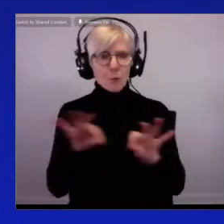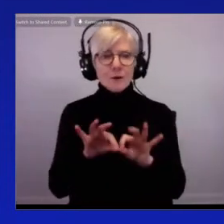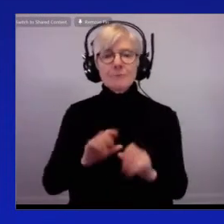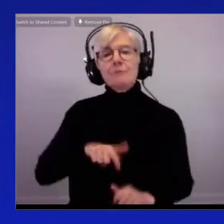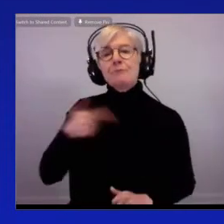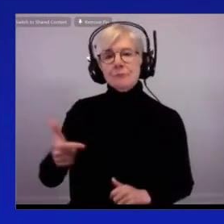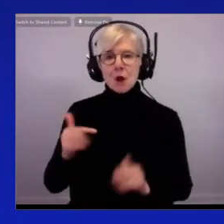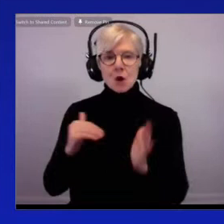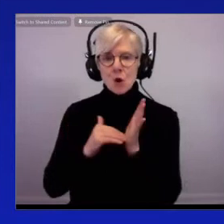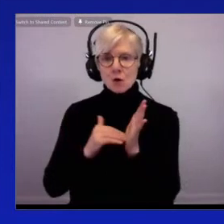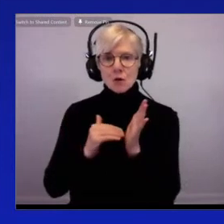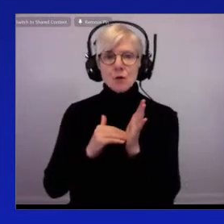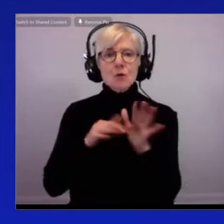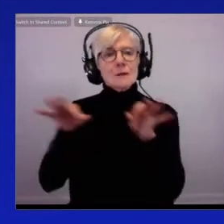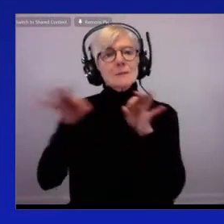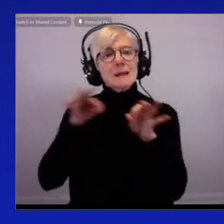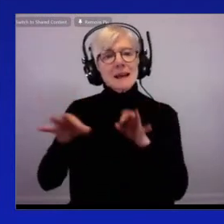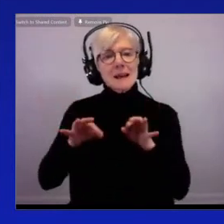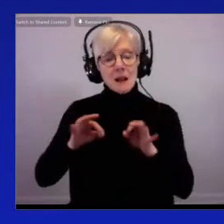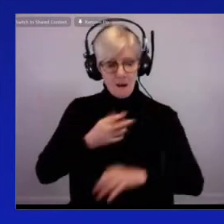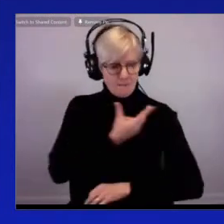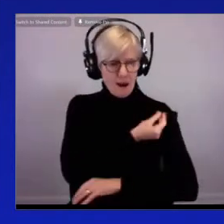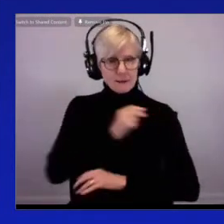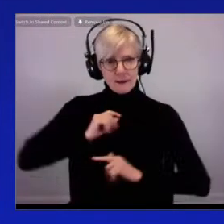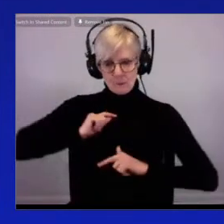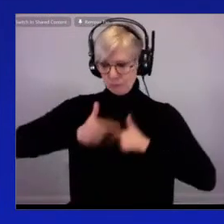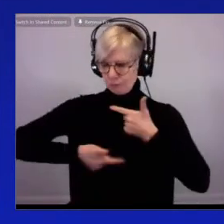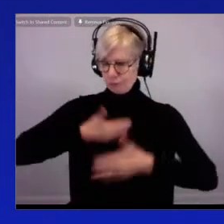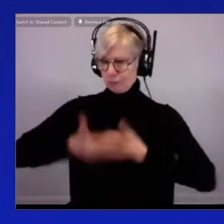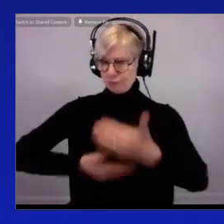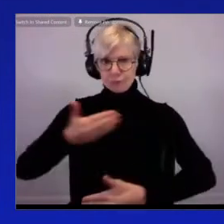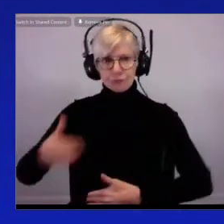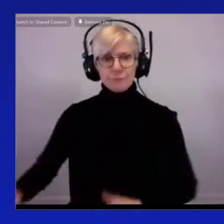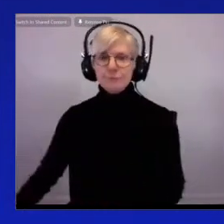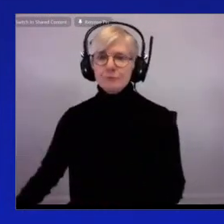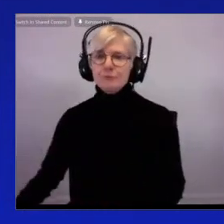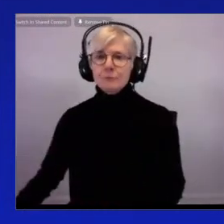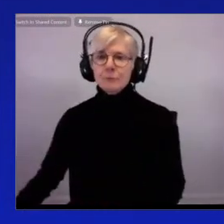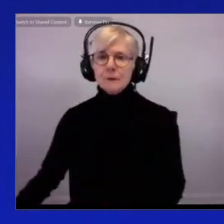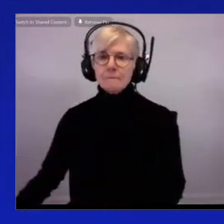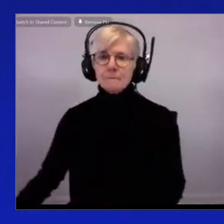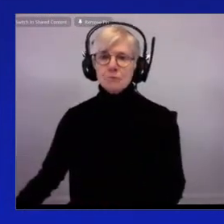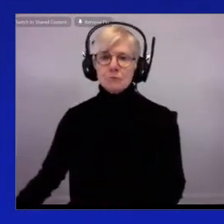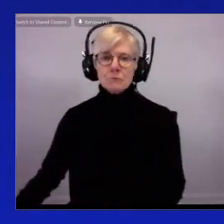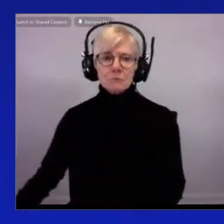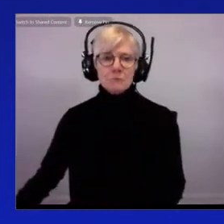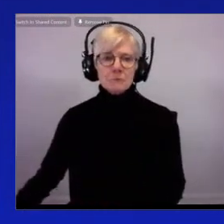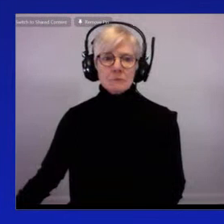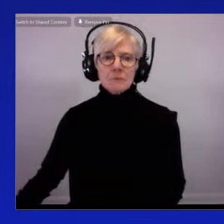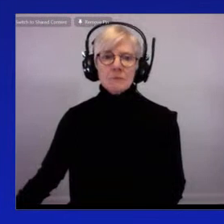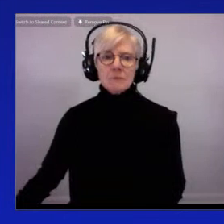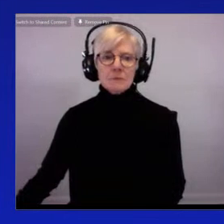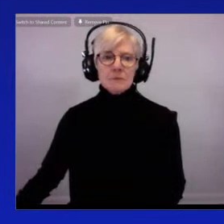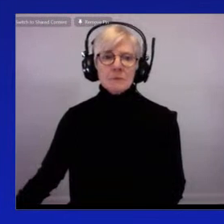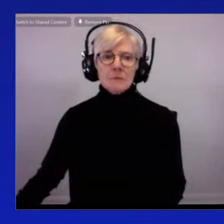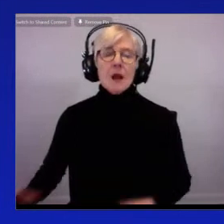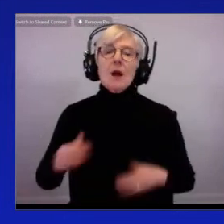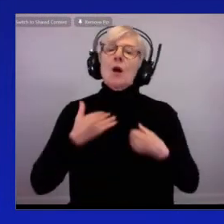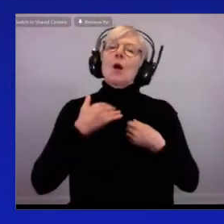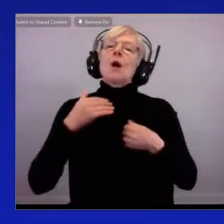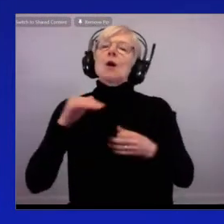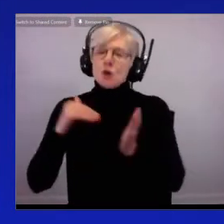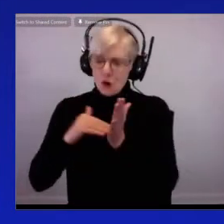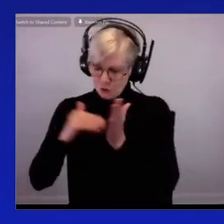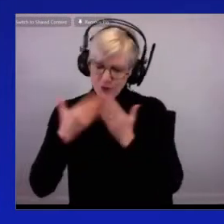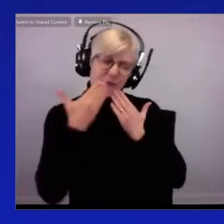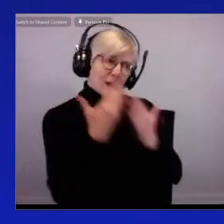Etches, who will discuss vaccine sequencing in more detail. Dr. Etches? Well, as the COVID-19 vaccine rollout has